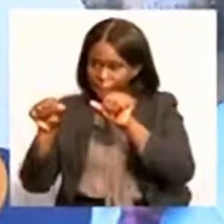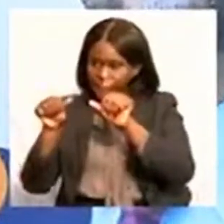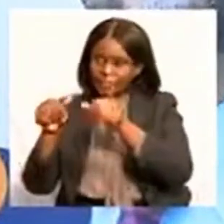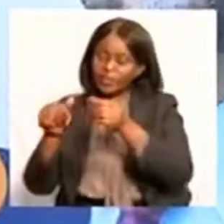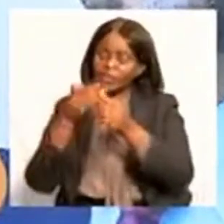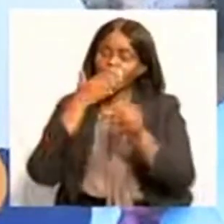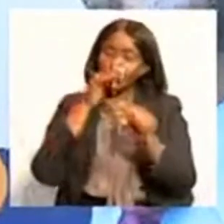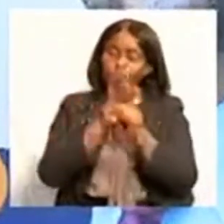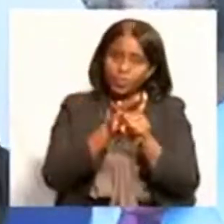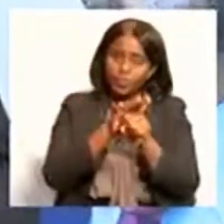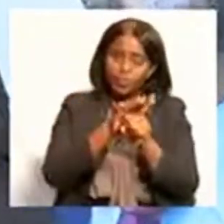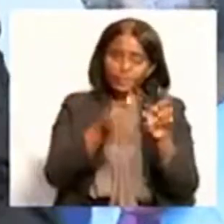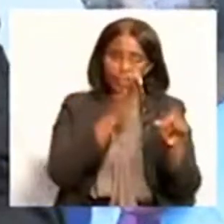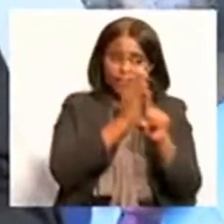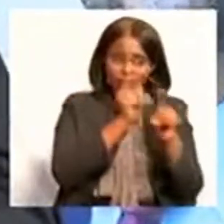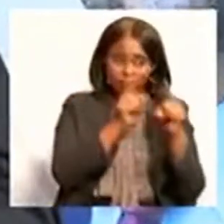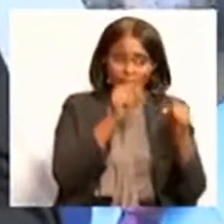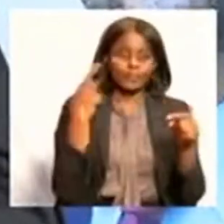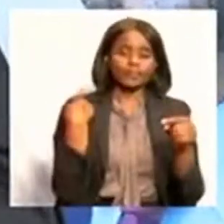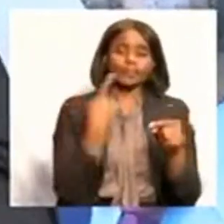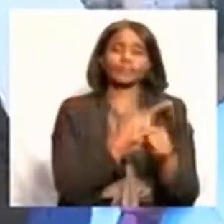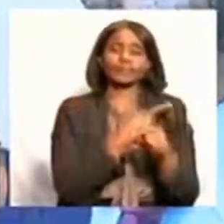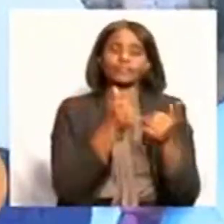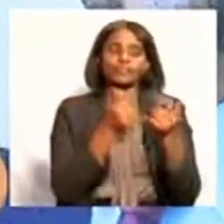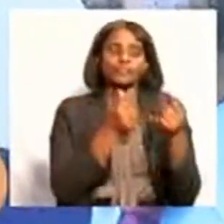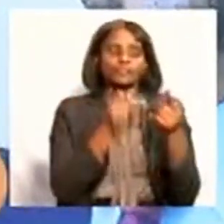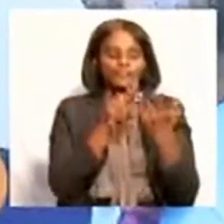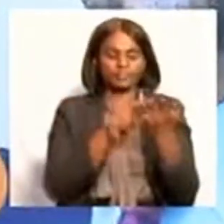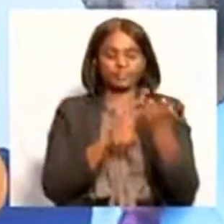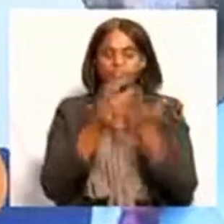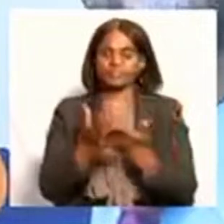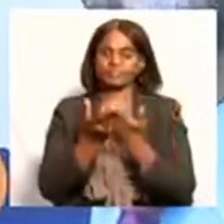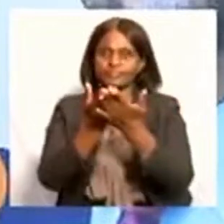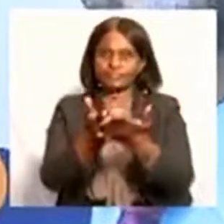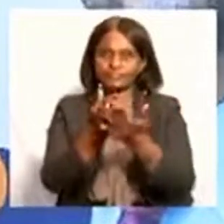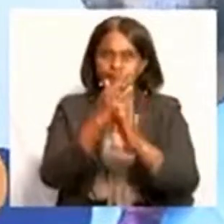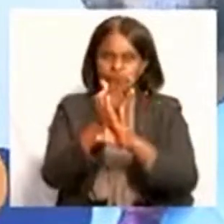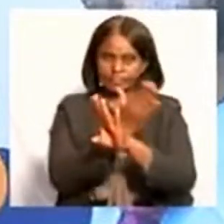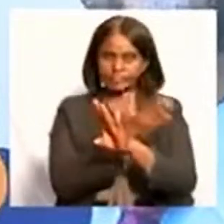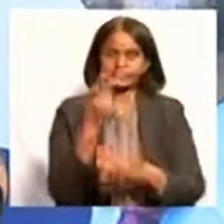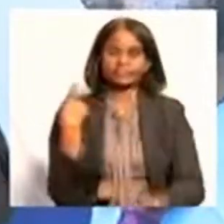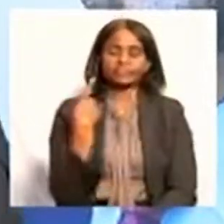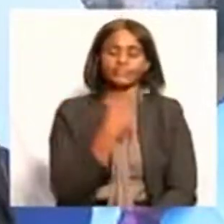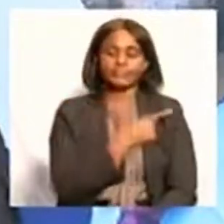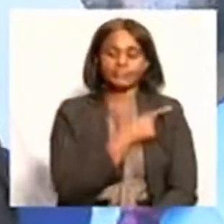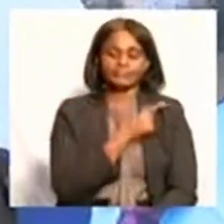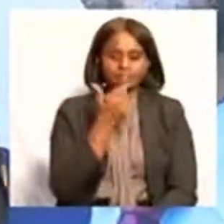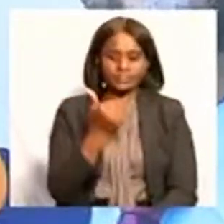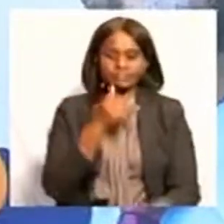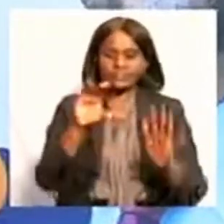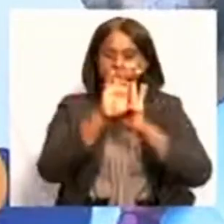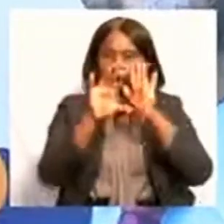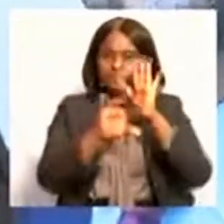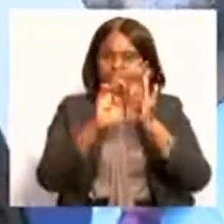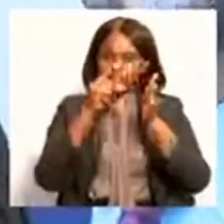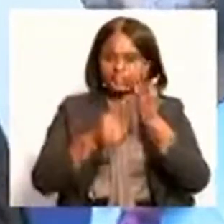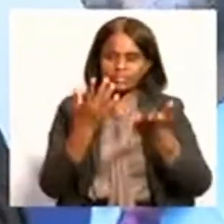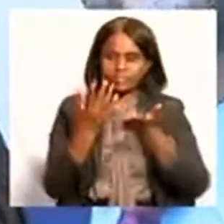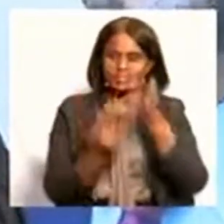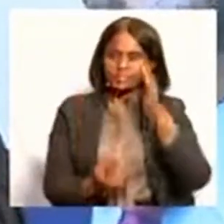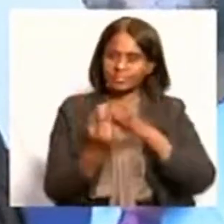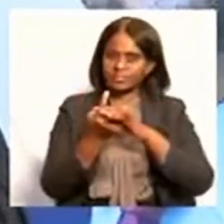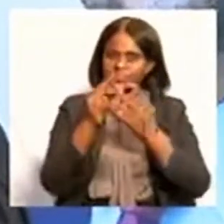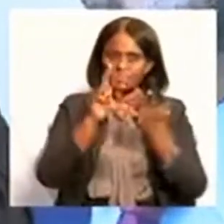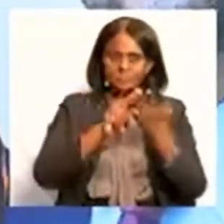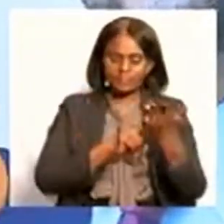provides assurance to Parliament, those reports now are tabled before Parliament. So the Constitution requires, in case of the main